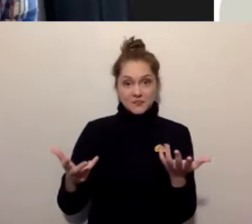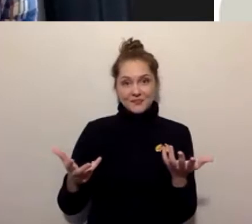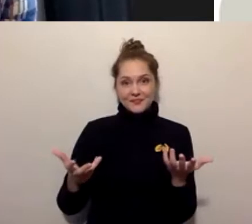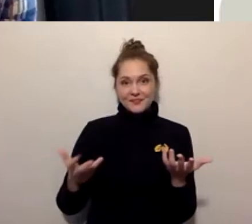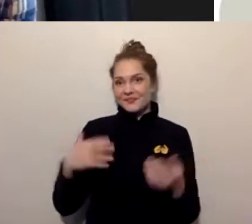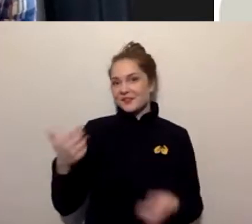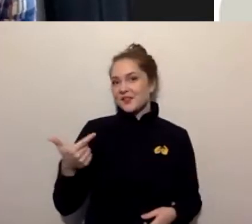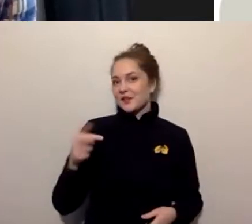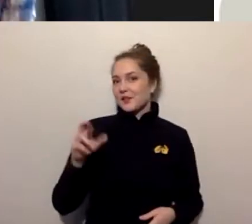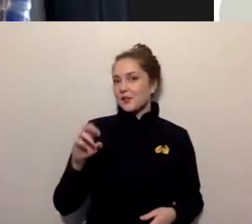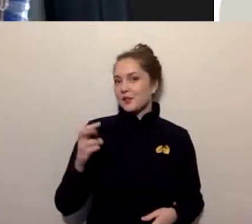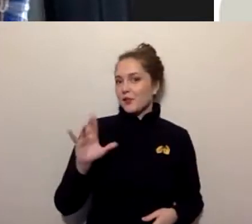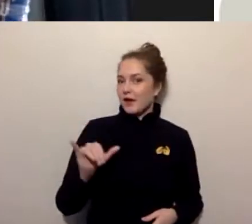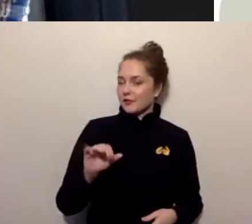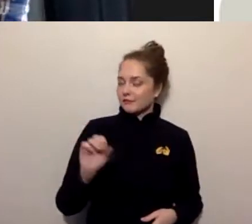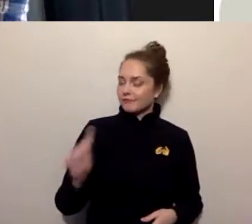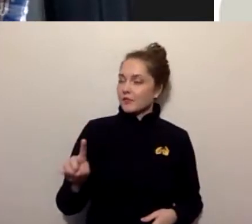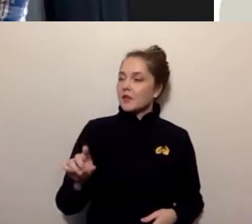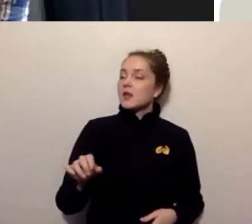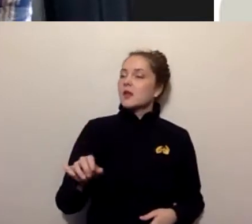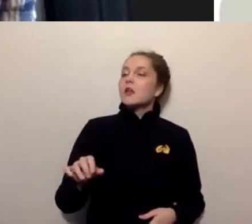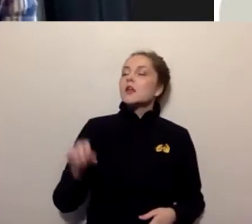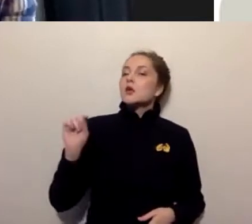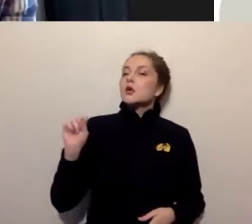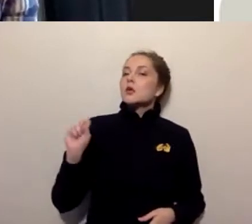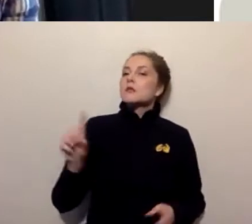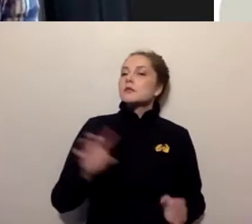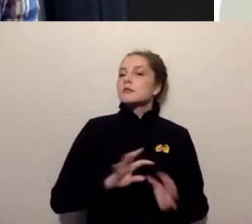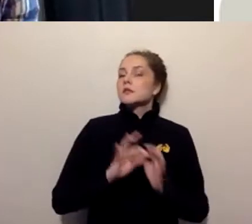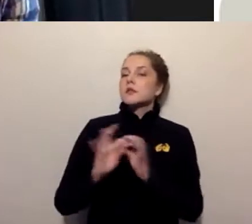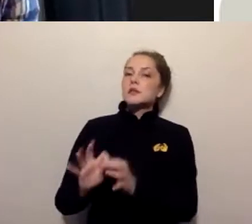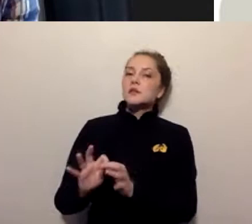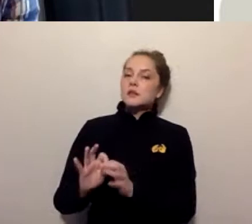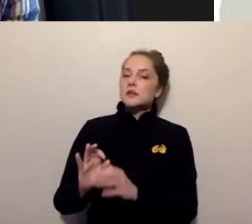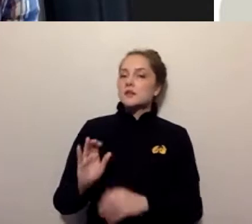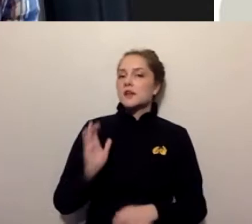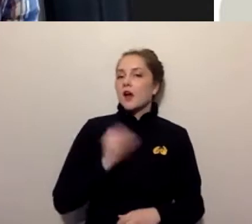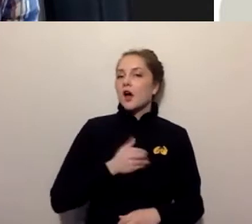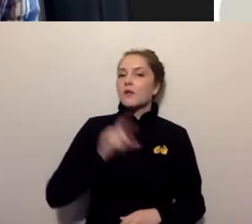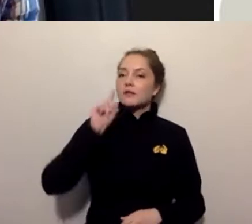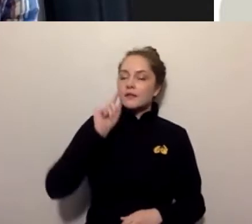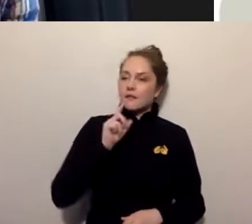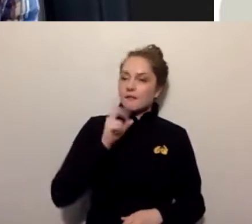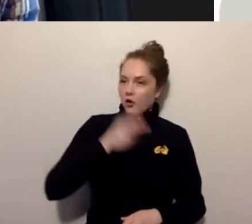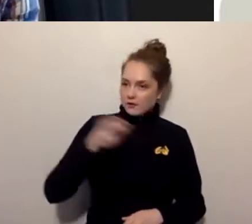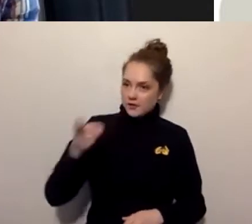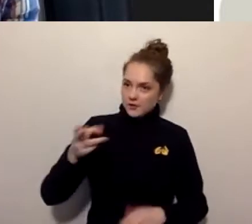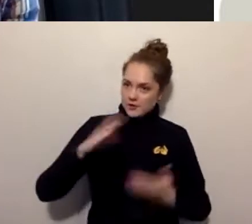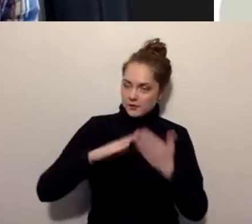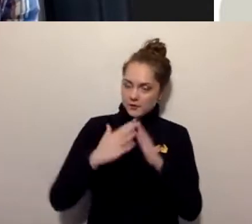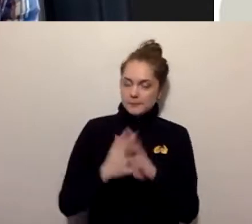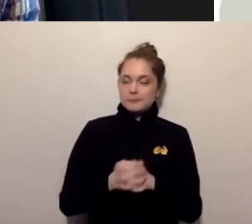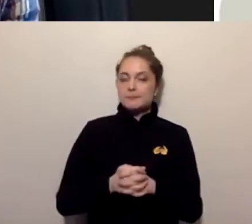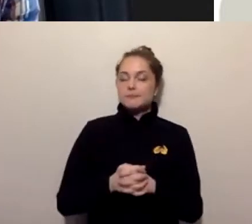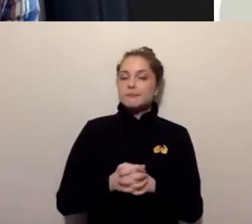Gregory. This is a question relating to our deaf and hard of hearing community.